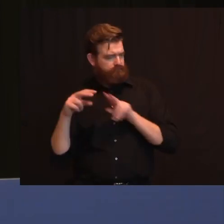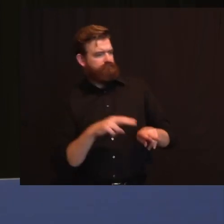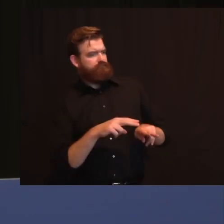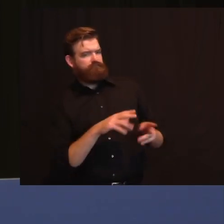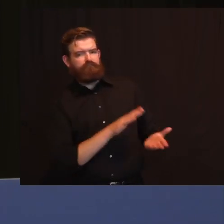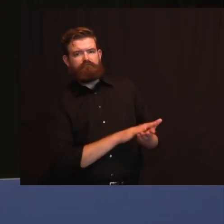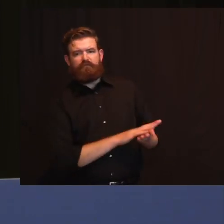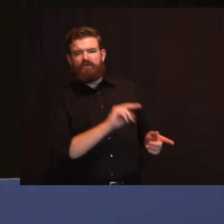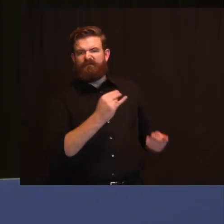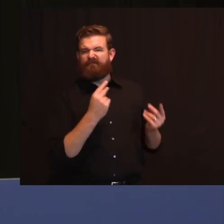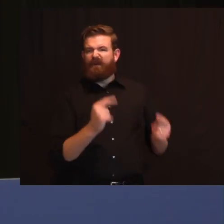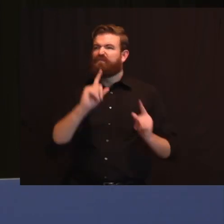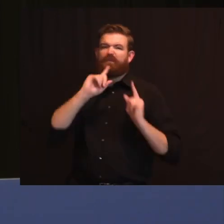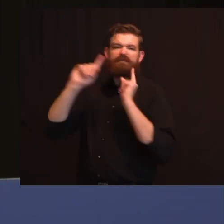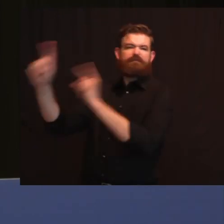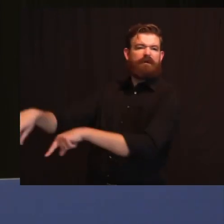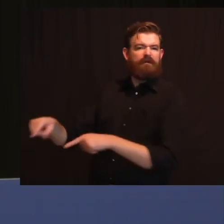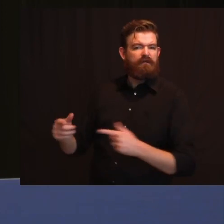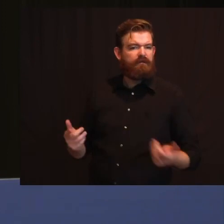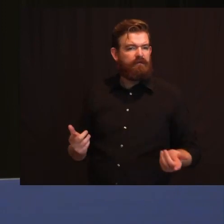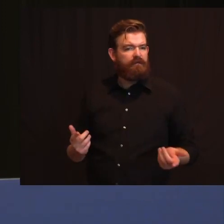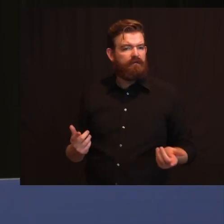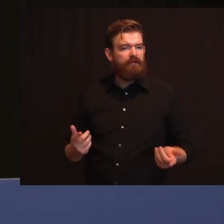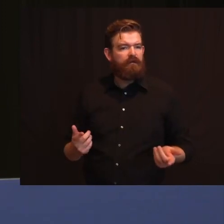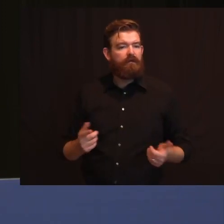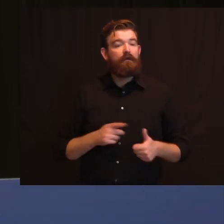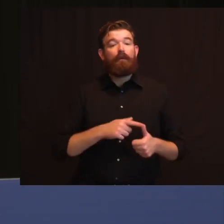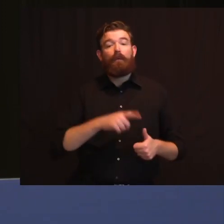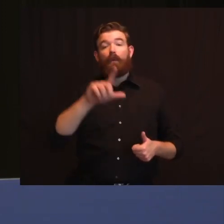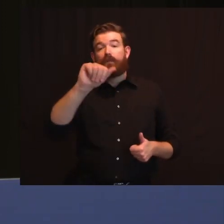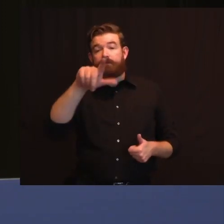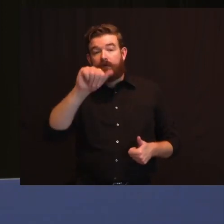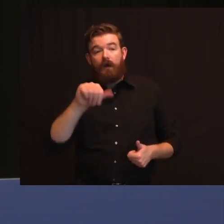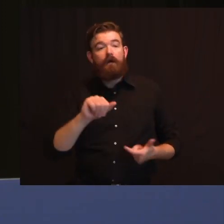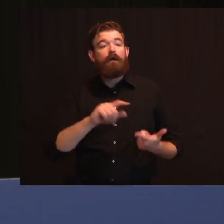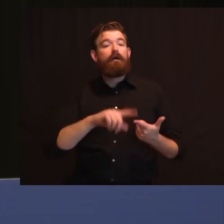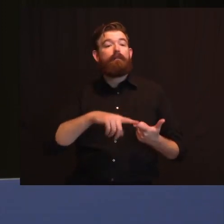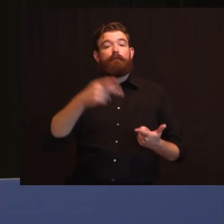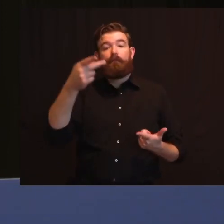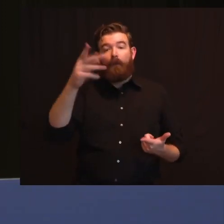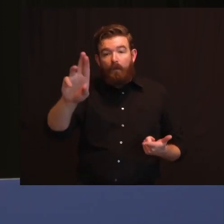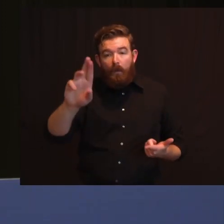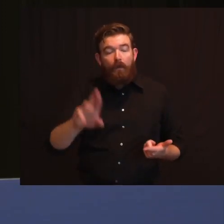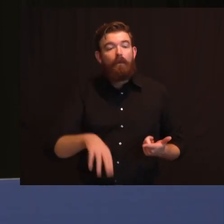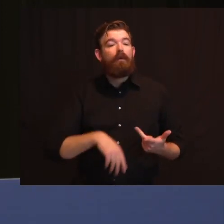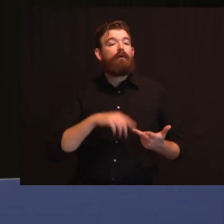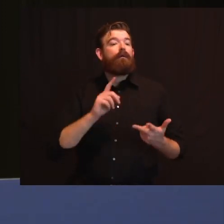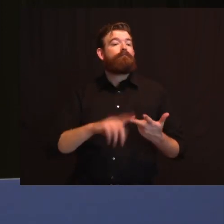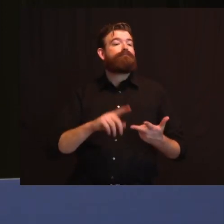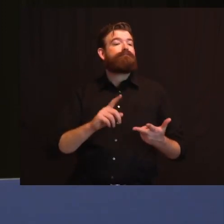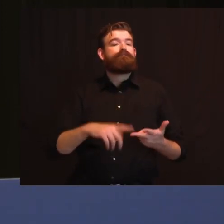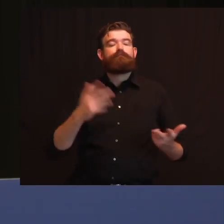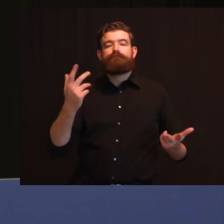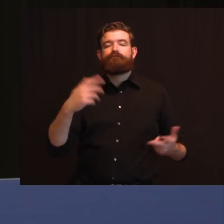and Katrina, Houston with Harvey, Puerto Rico, Virgin Islands for both hurricanes and